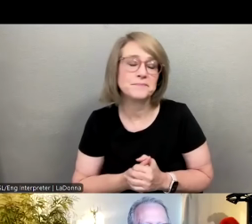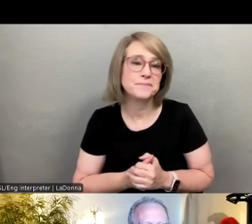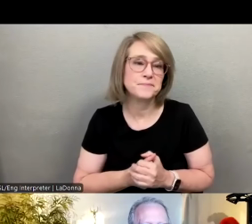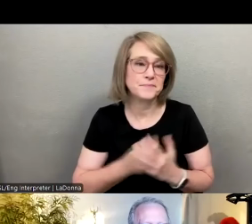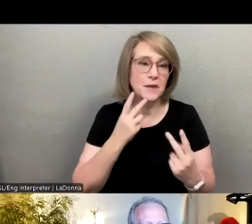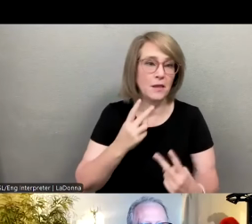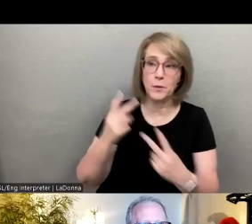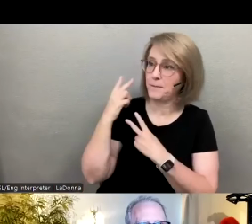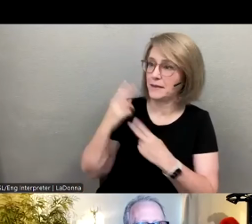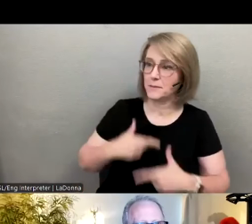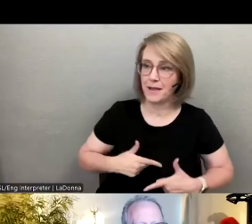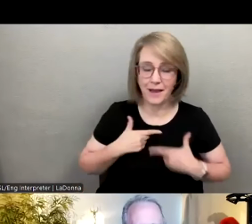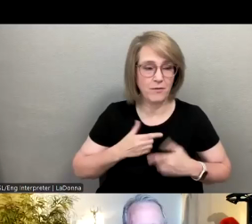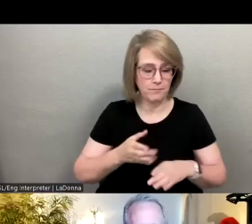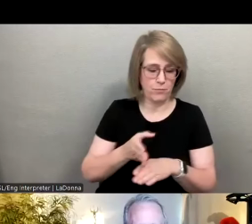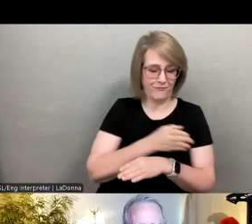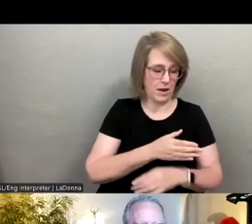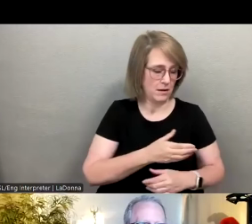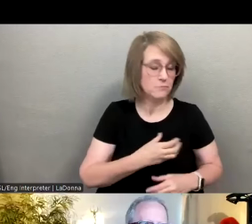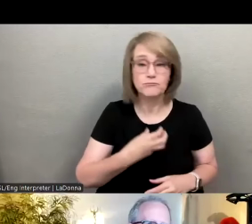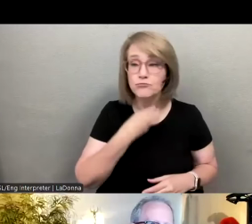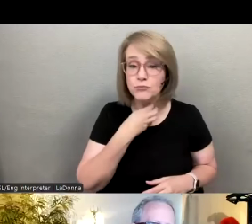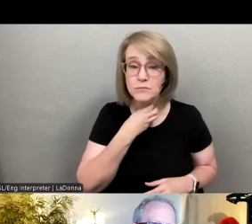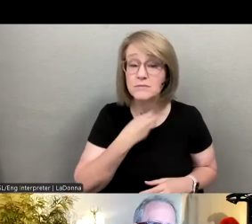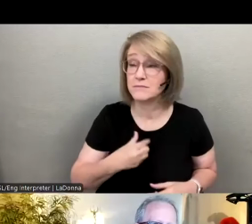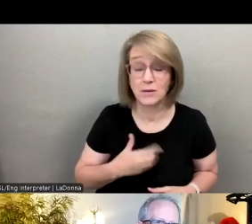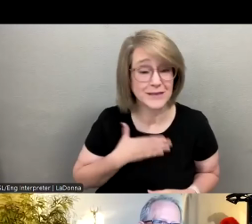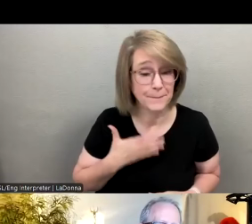my life before the Marines, I had a happy life. I mean, I really